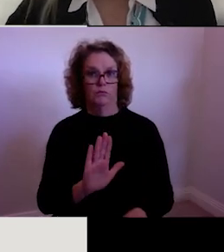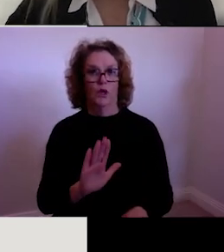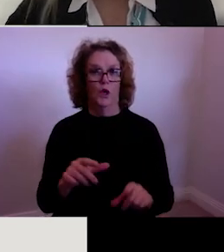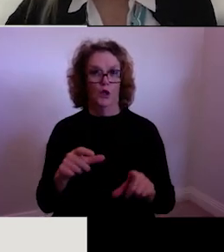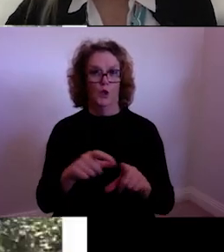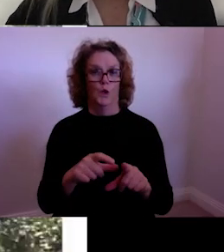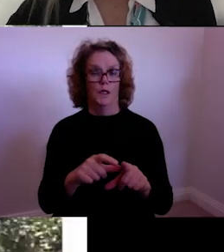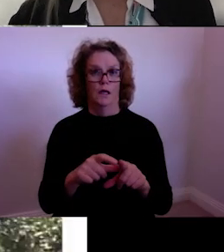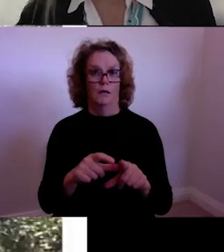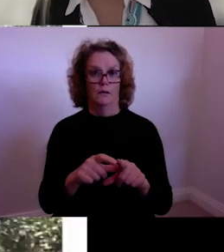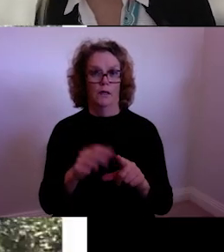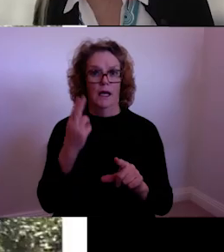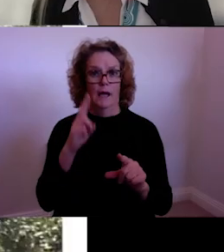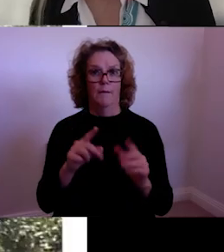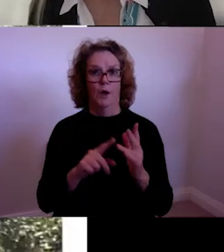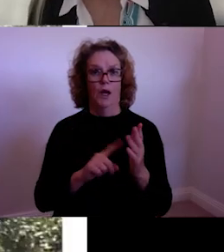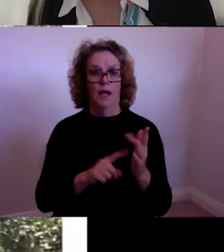I think we'll go here.